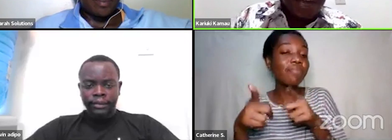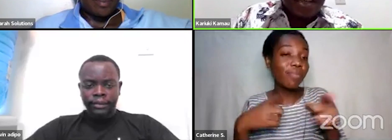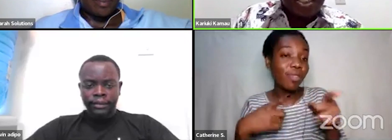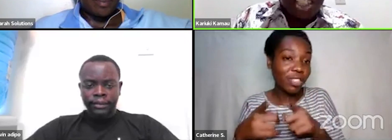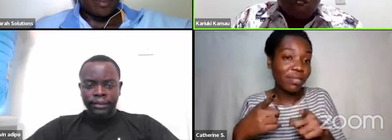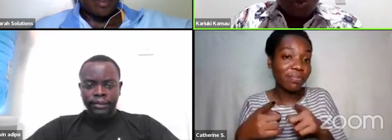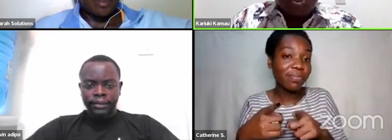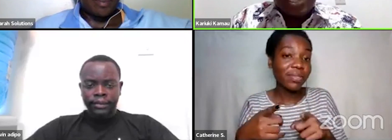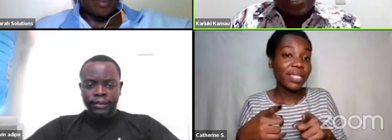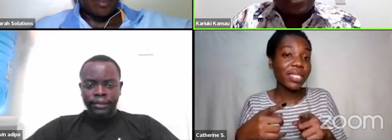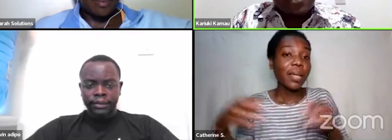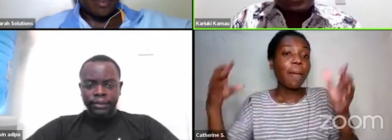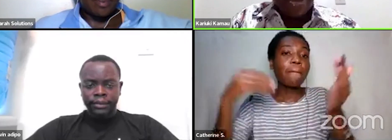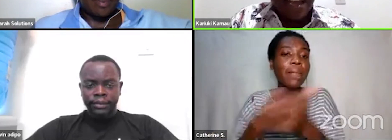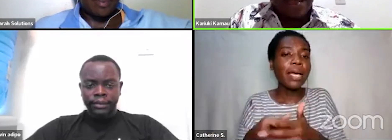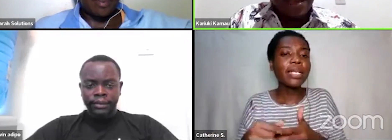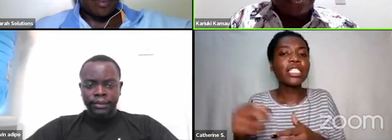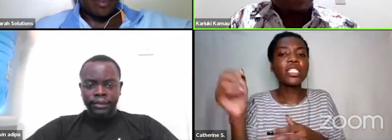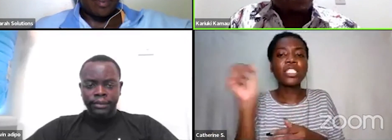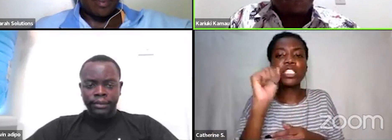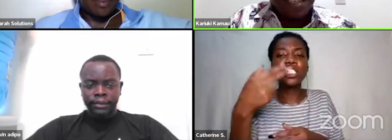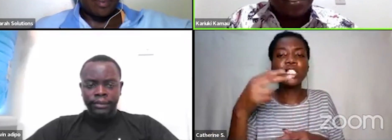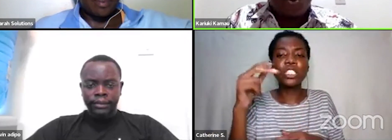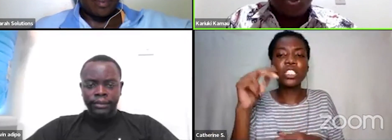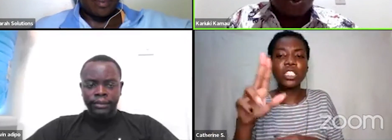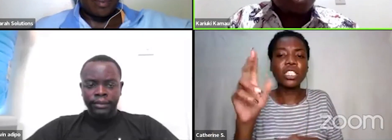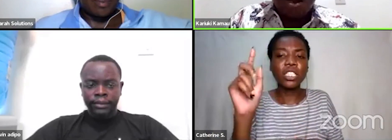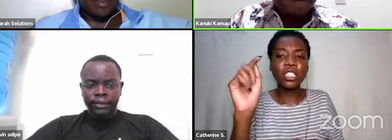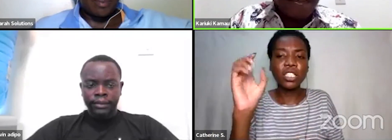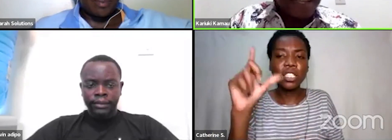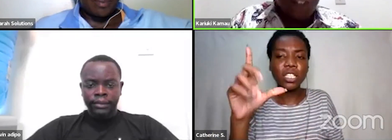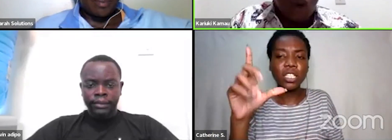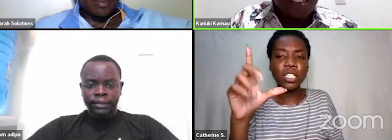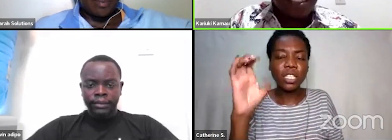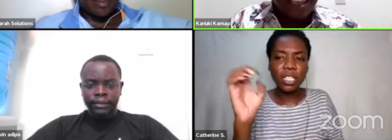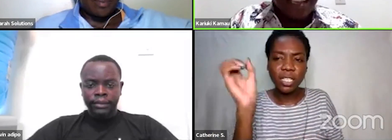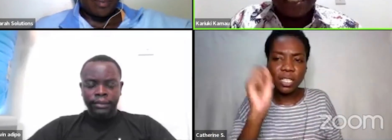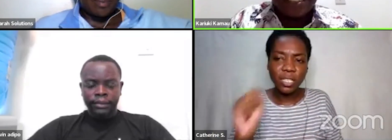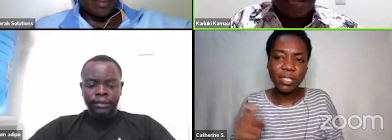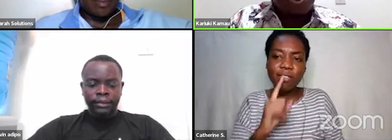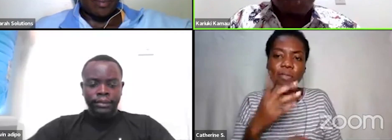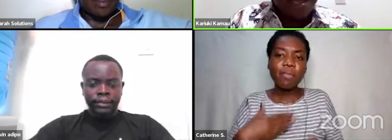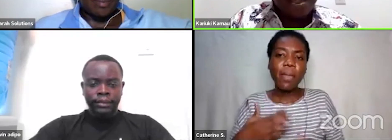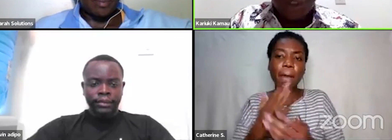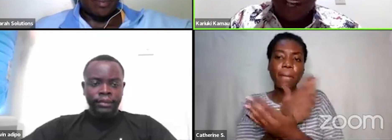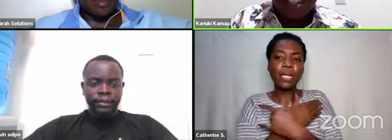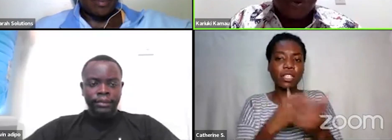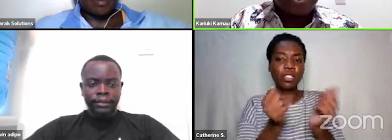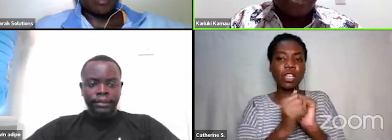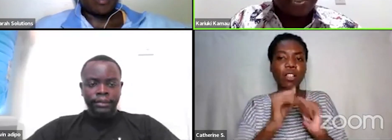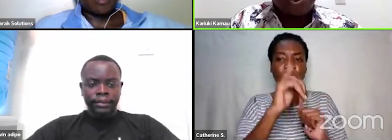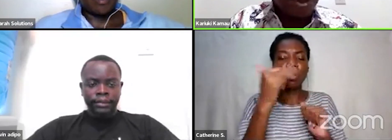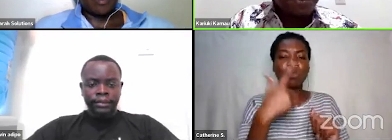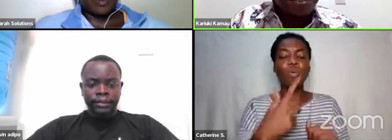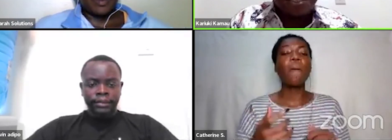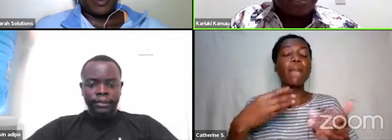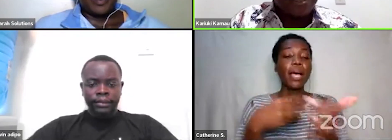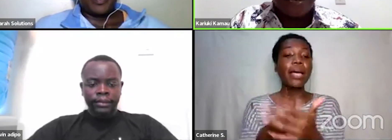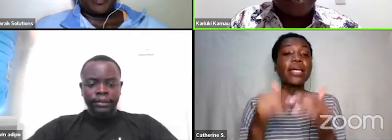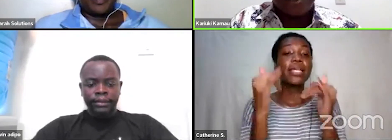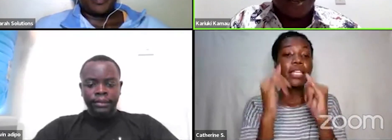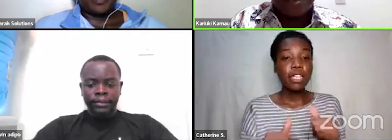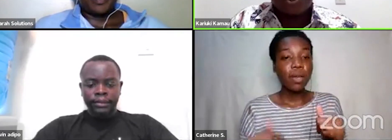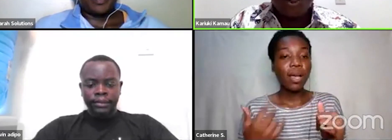buying shuttles. Let me partner with those who are buying new ones Anytime you buy a new one, we sign you up in